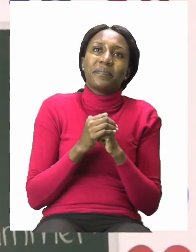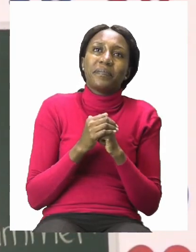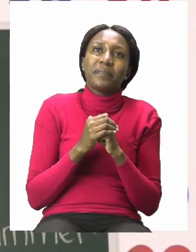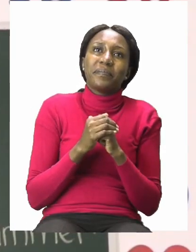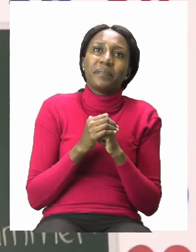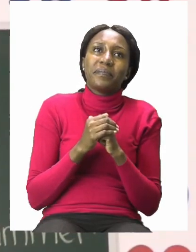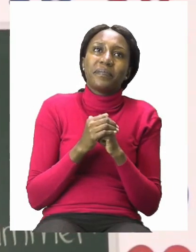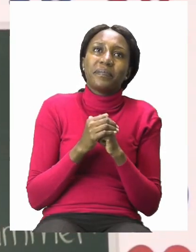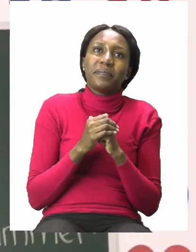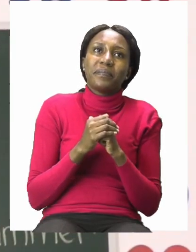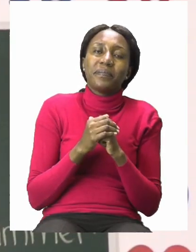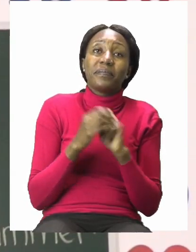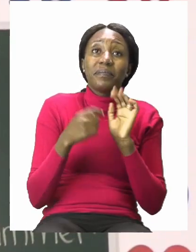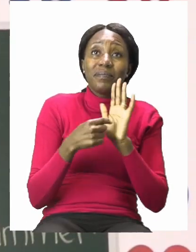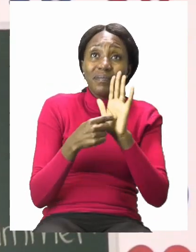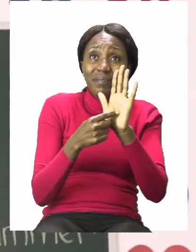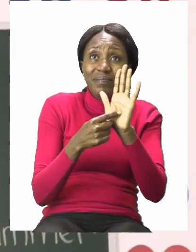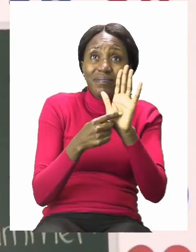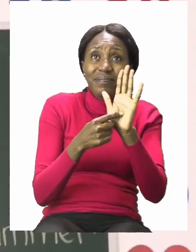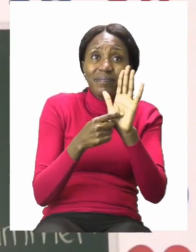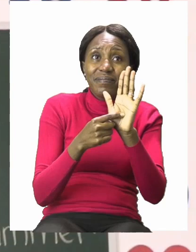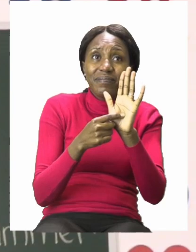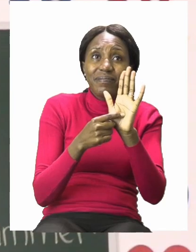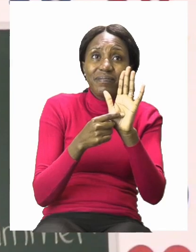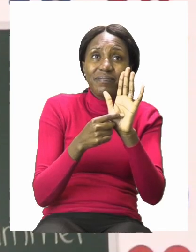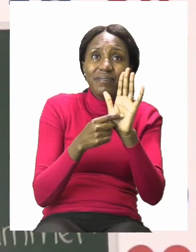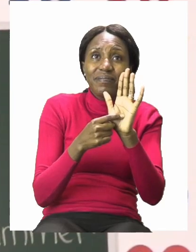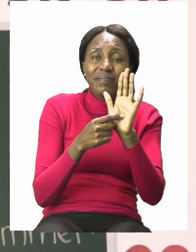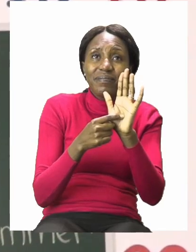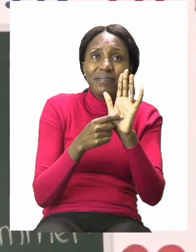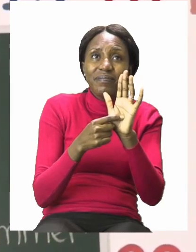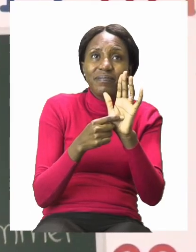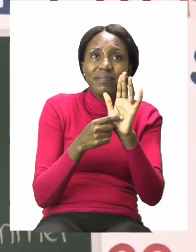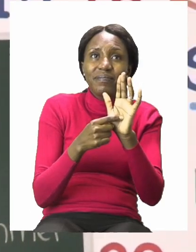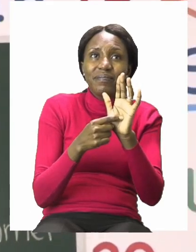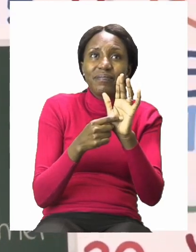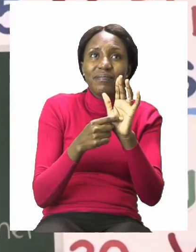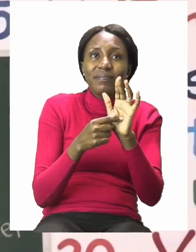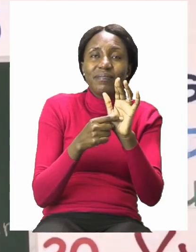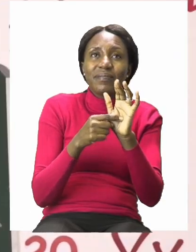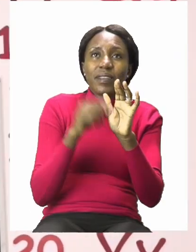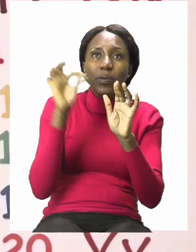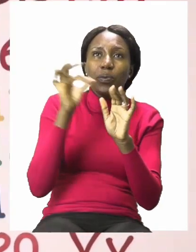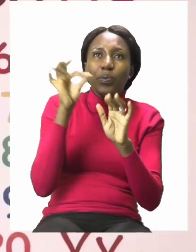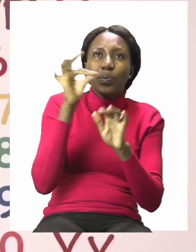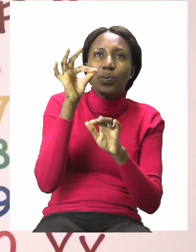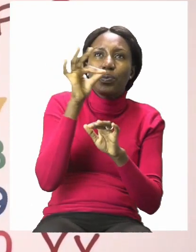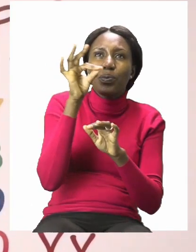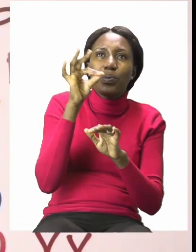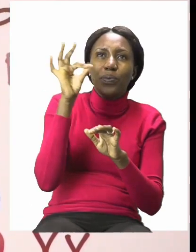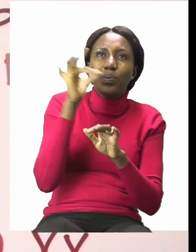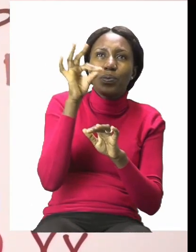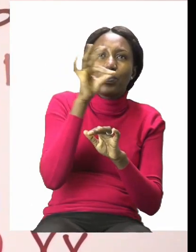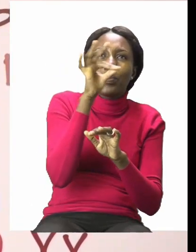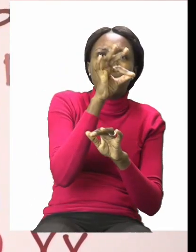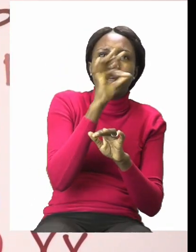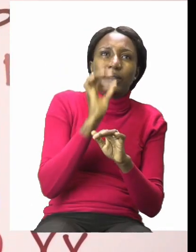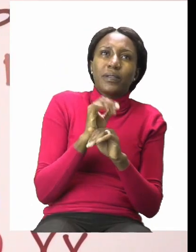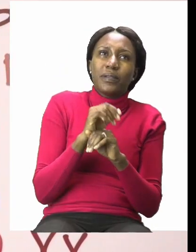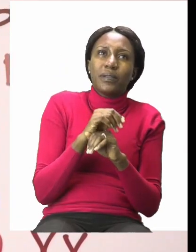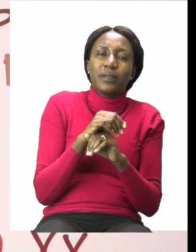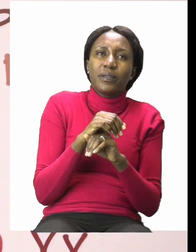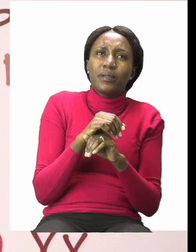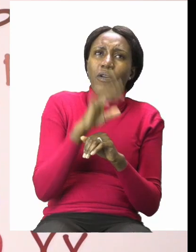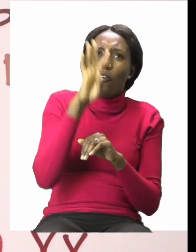in fours. The first thing that I want to show you is a bee. Now, our bee actually has